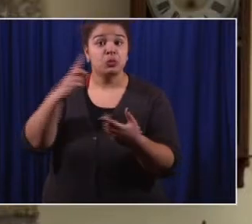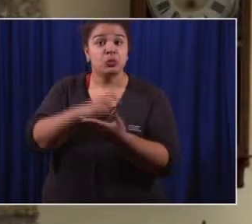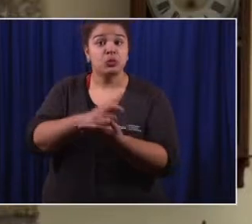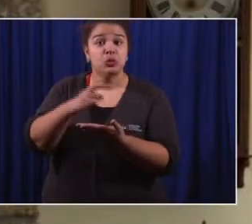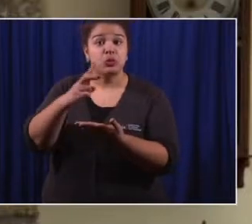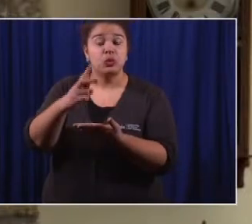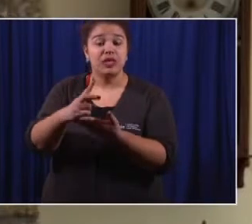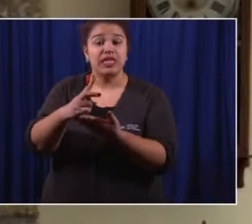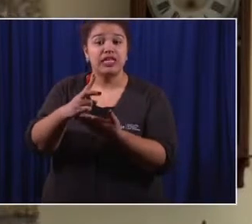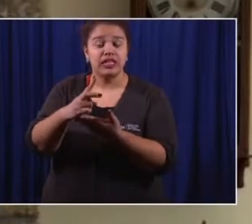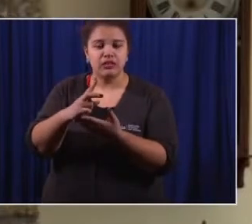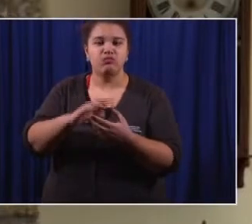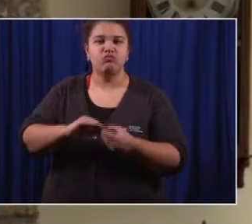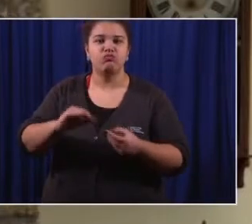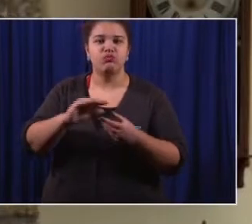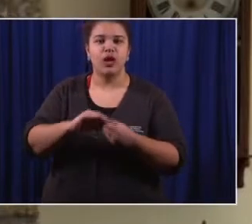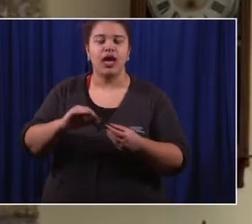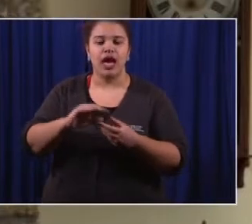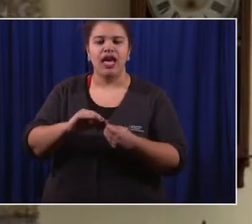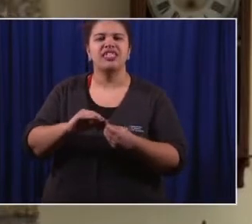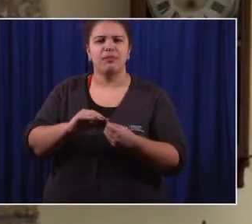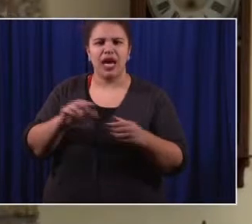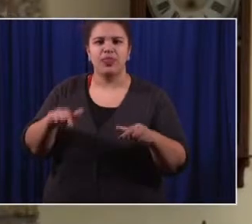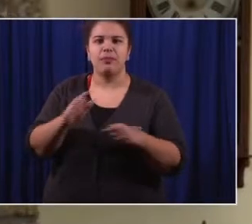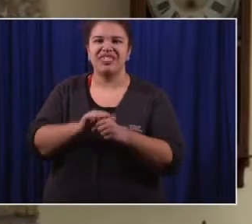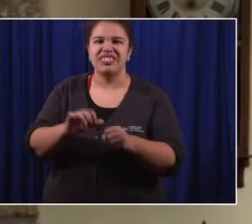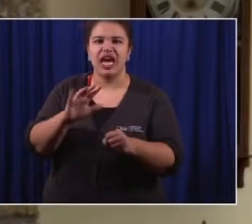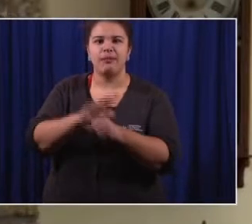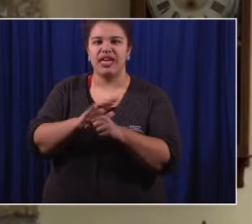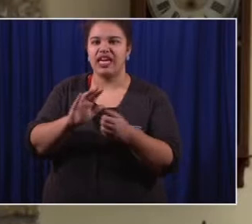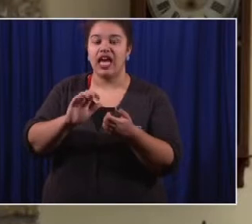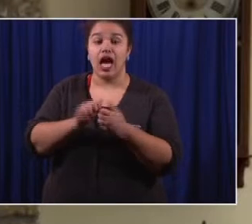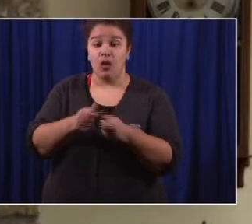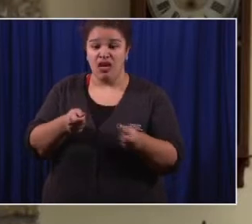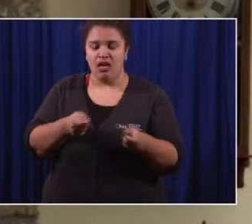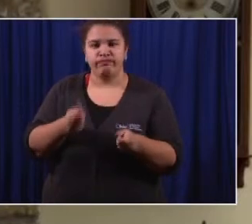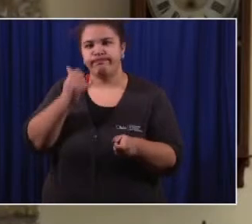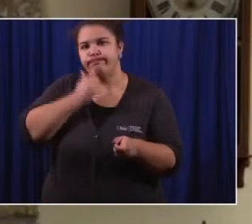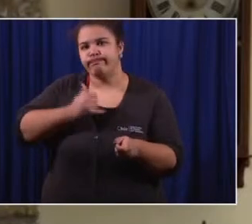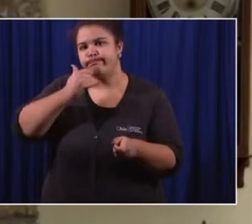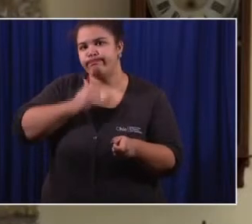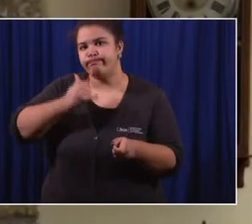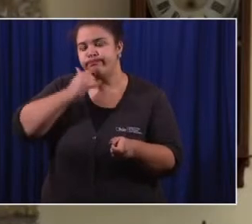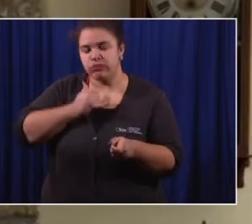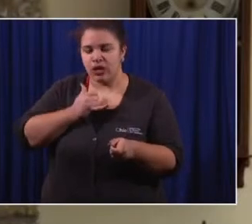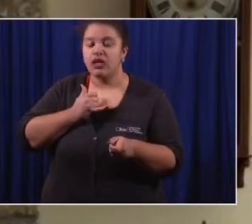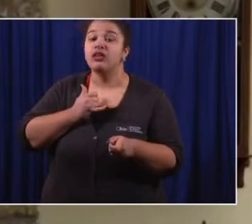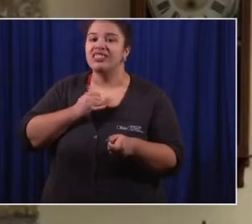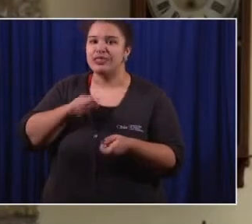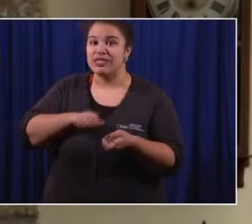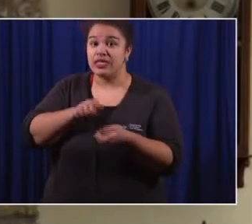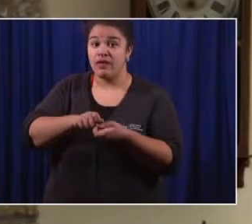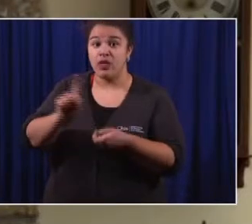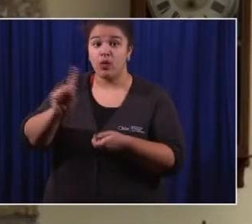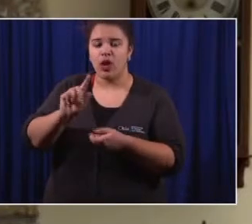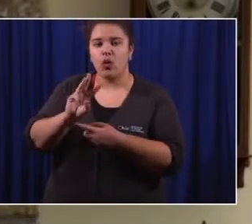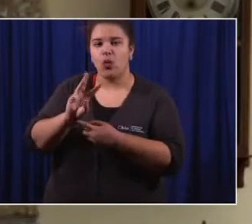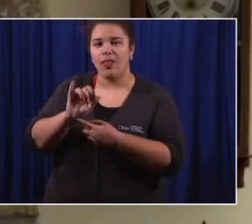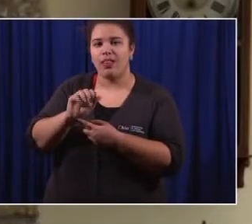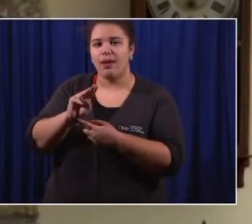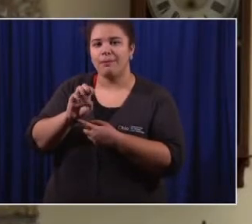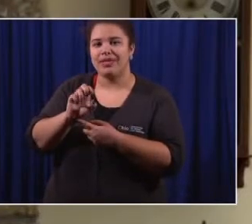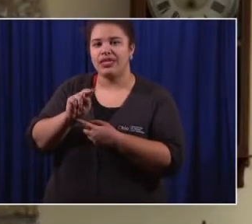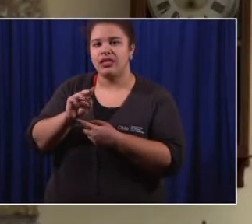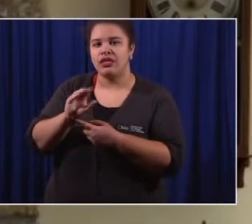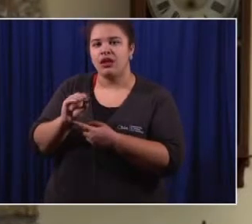the alleged mishandling of the pandemic and ongoing issues within a Willoughby nursing home. More than a dozen family members,